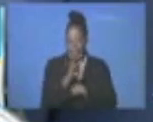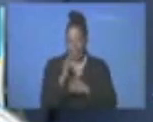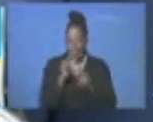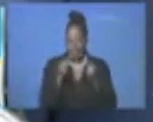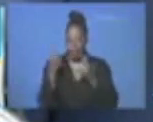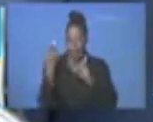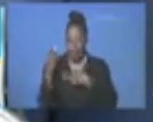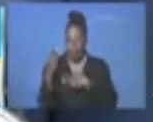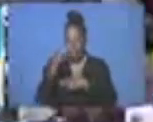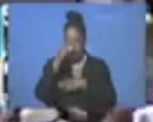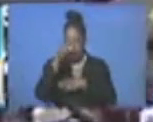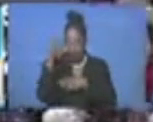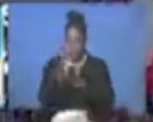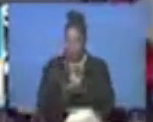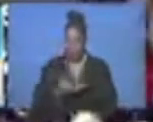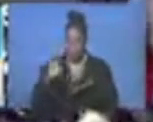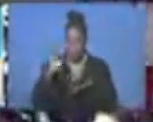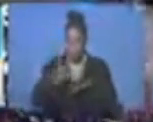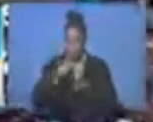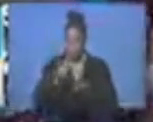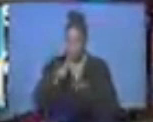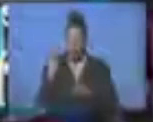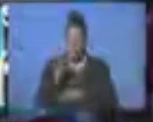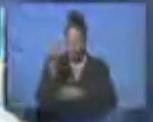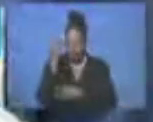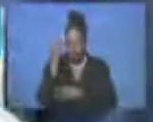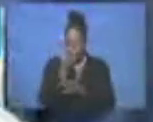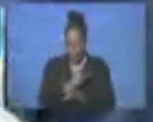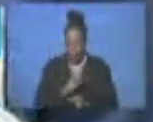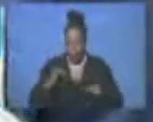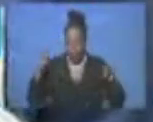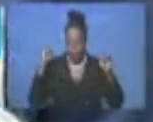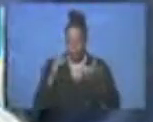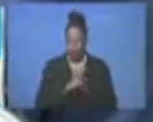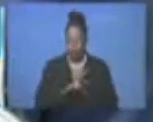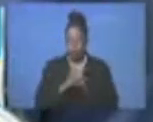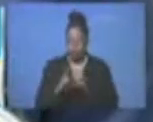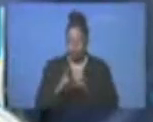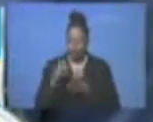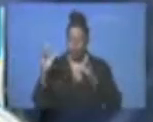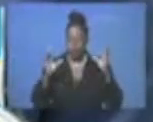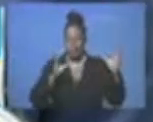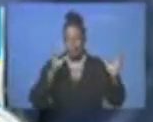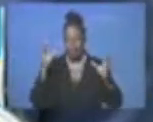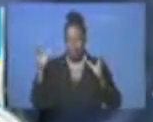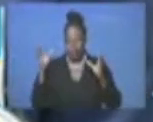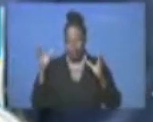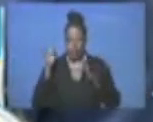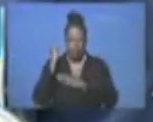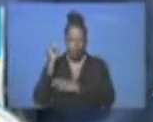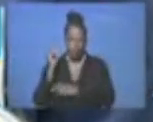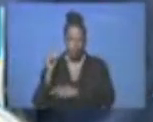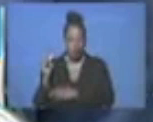which is the Black Colleges. And then, of course, we all know during the Independence Week, we will be celebrating the Golden Jubilee